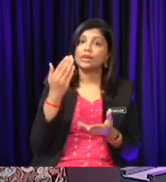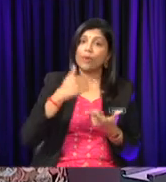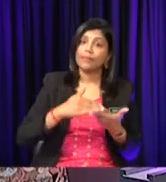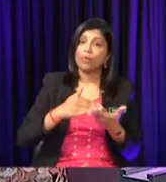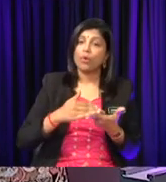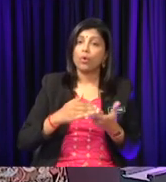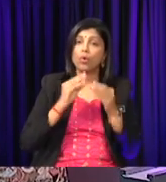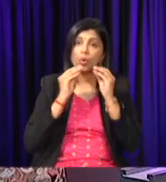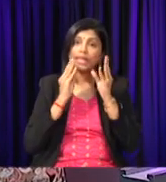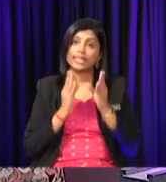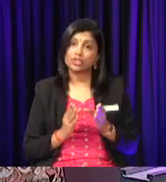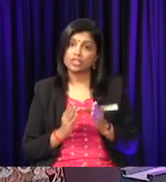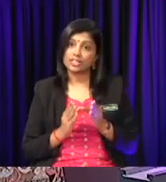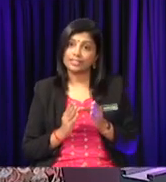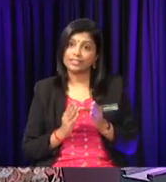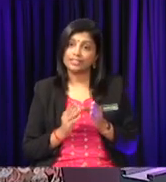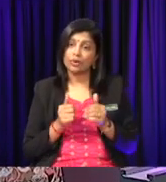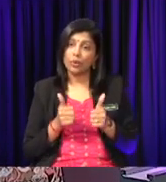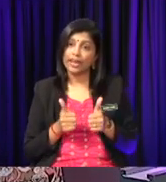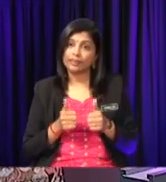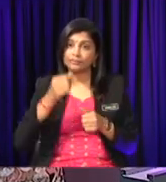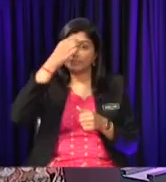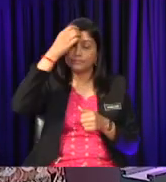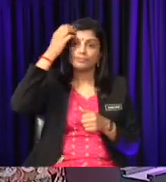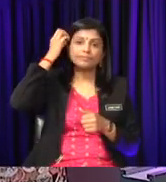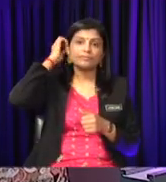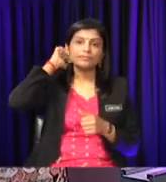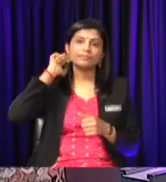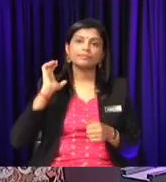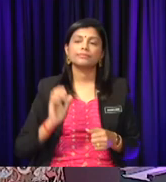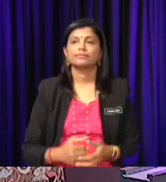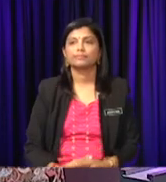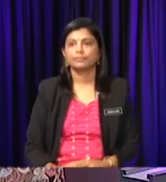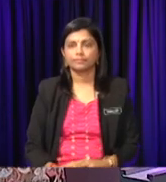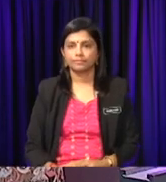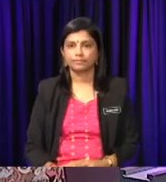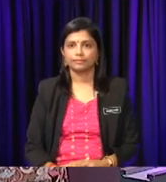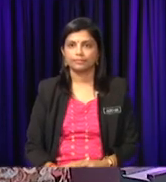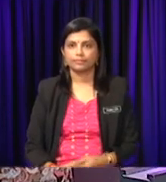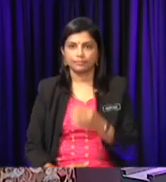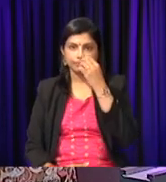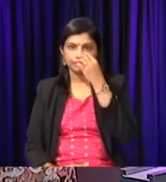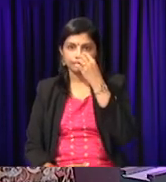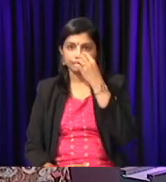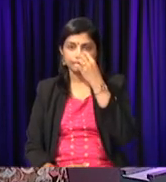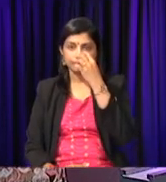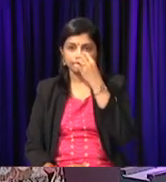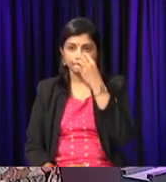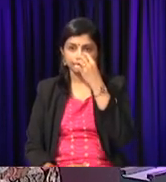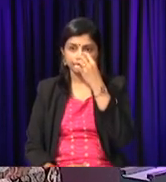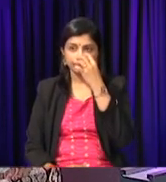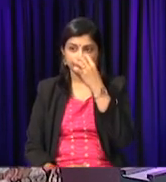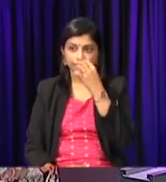she or he will be giving you the bulk of the marks. The interlocutor, your teacher,